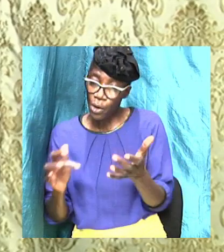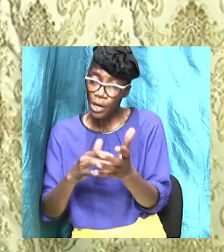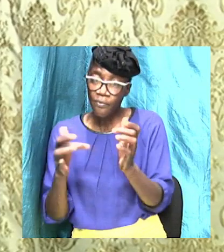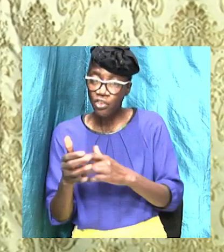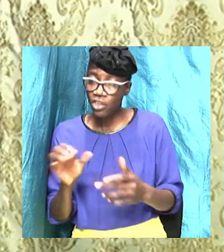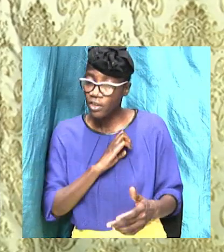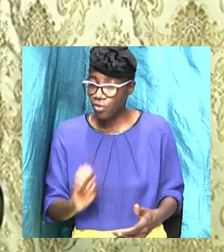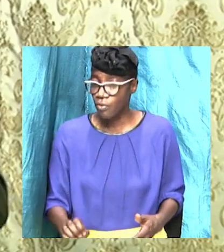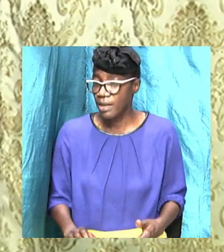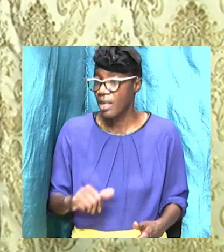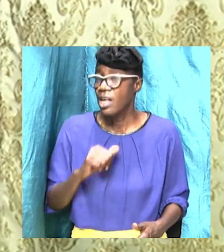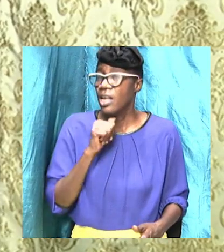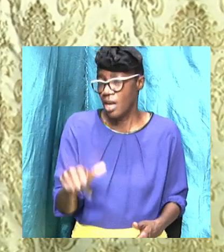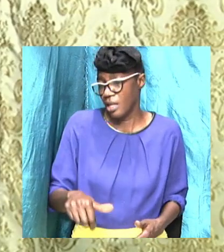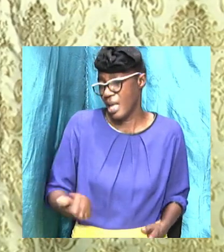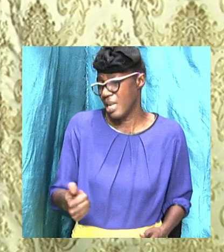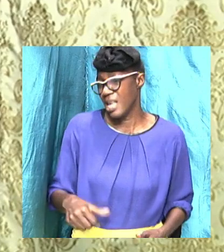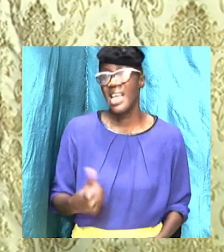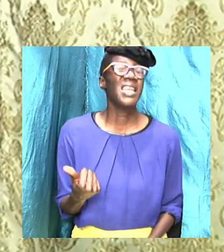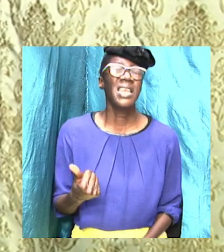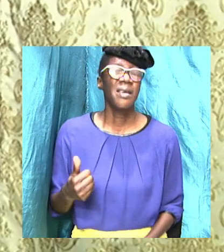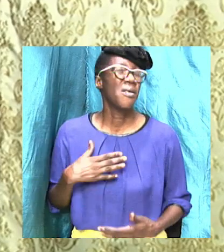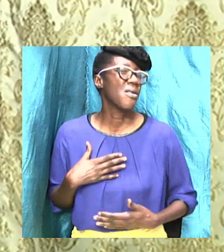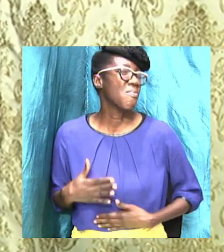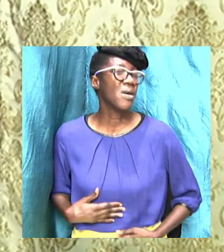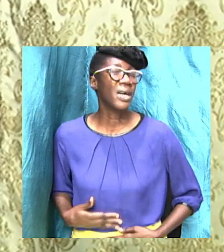not any and anybody.